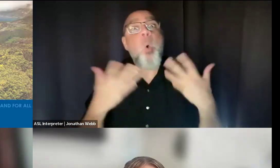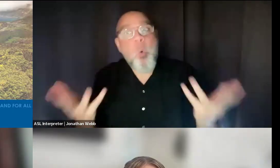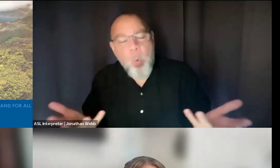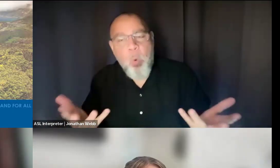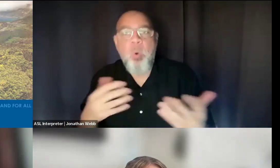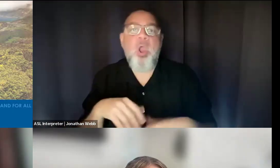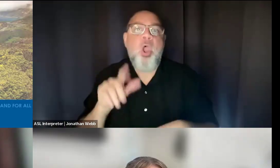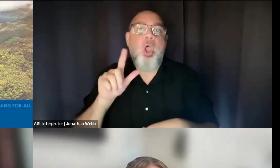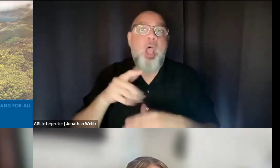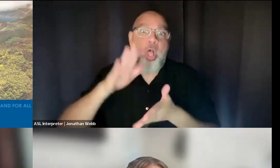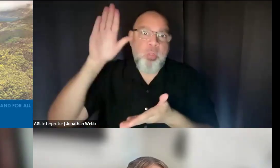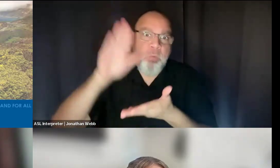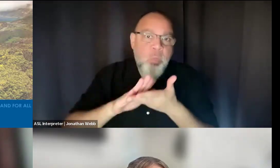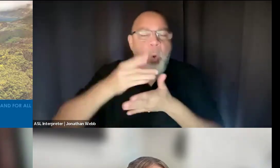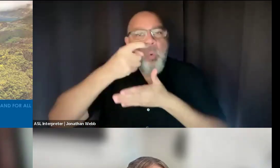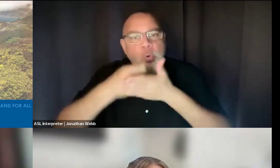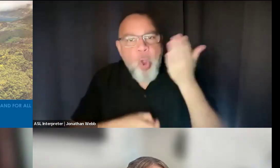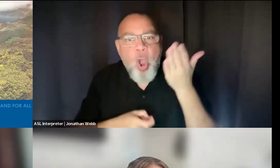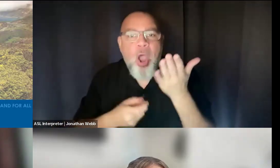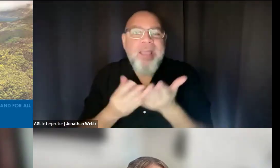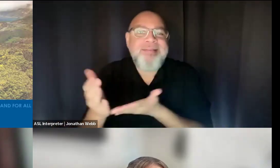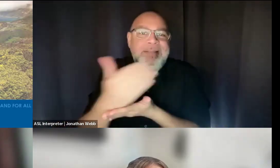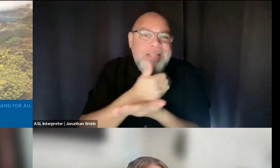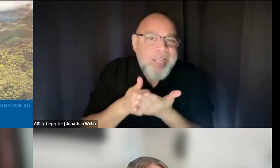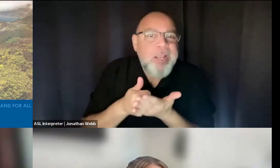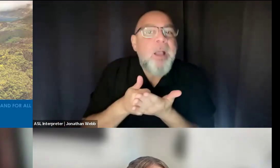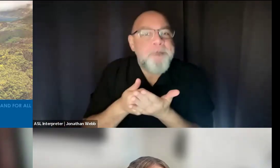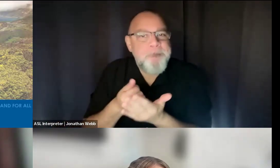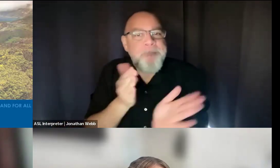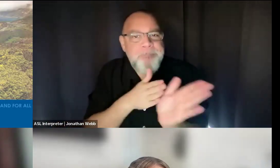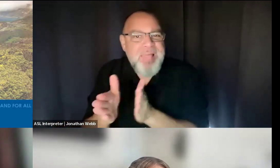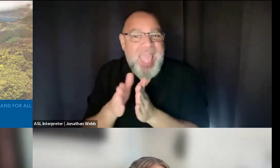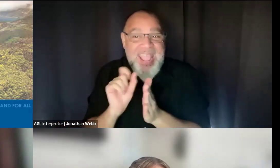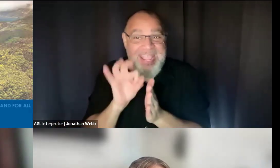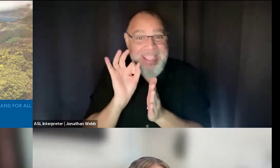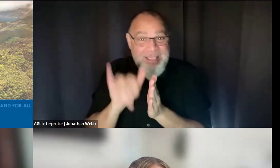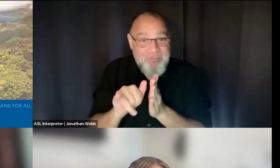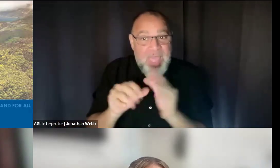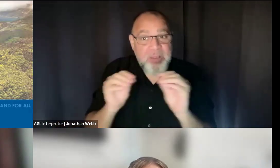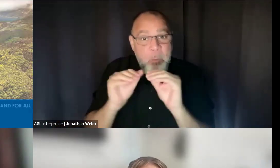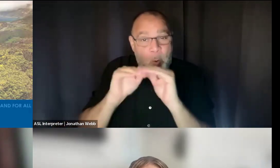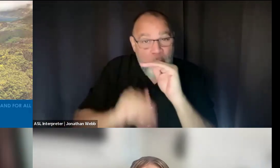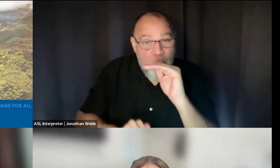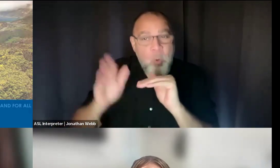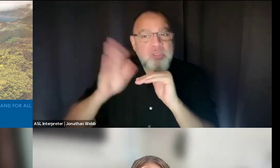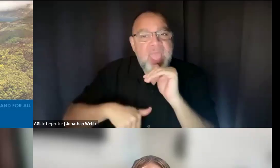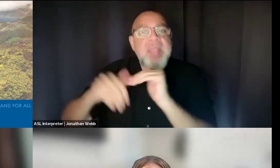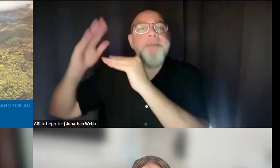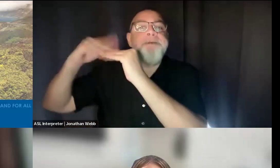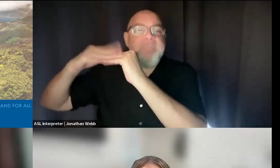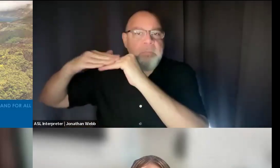qualified plans that the providers offer that is lower than the minimum service standards, but they also